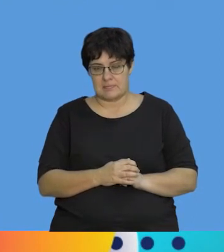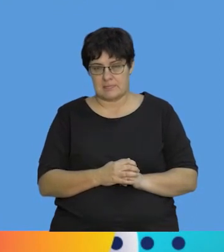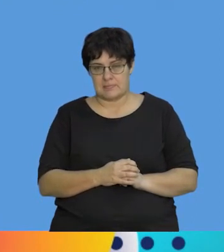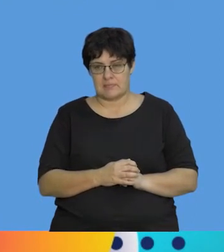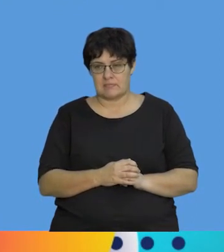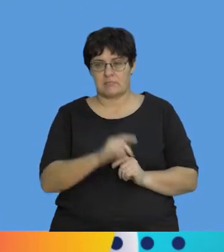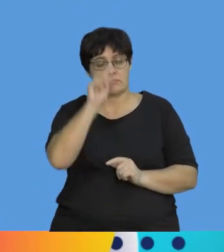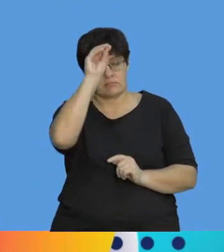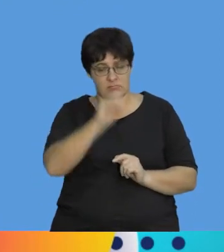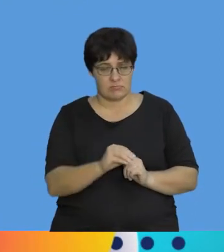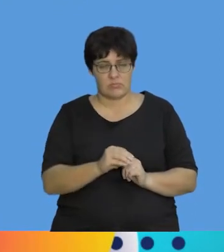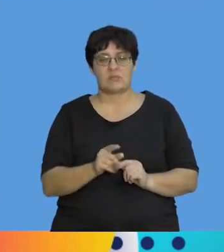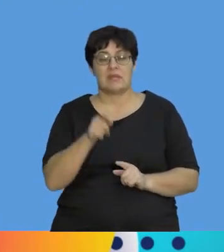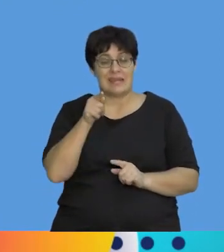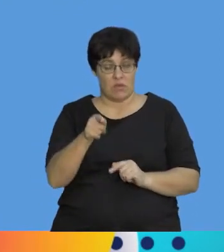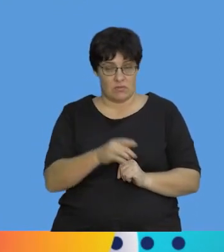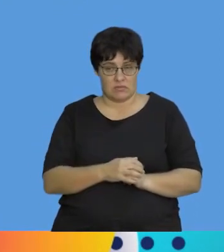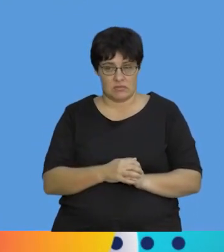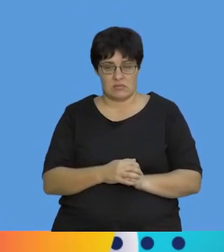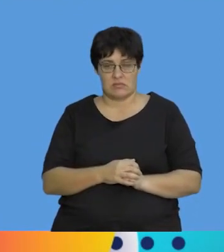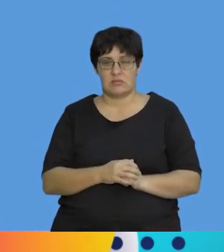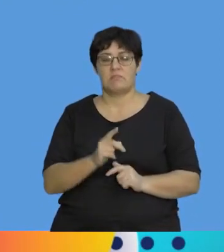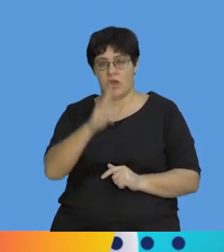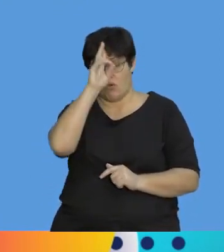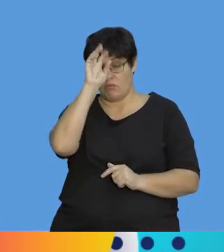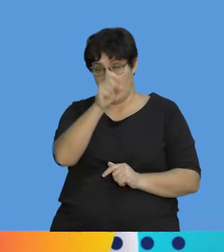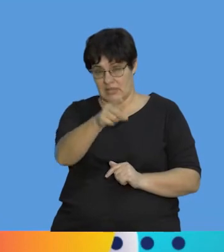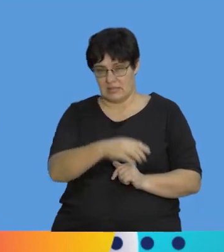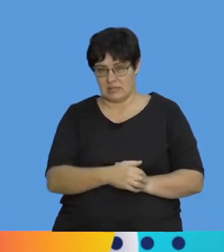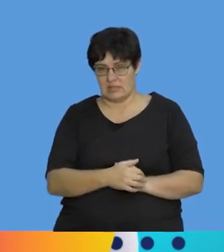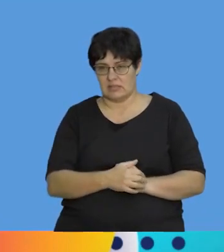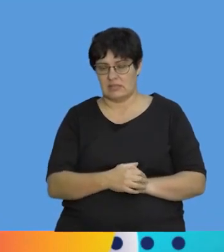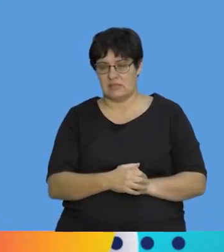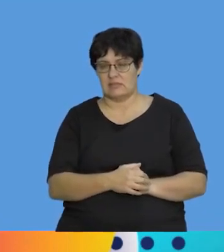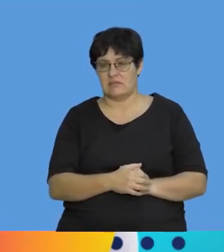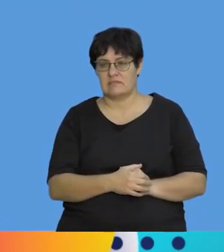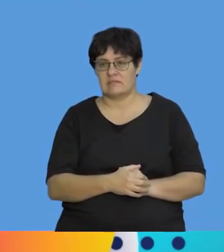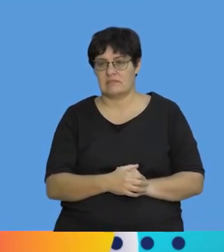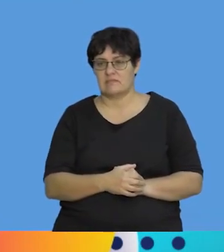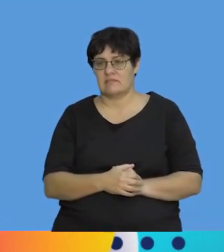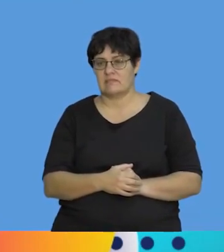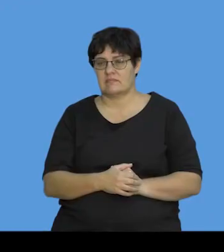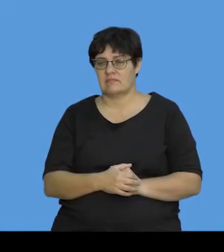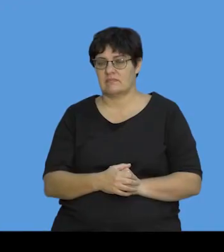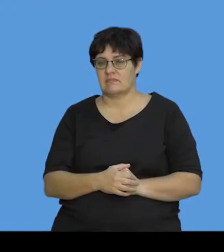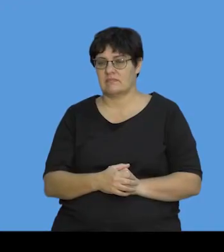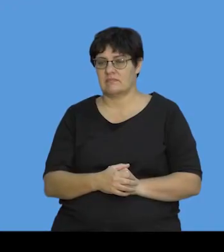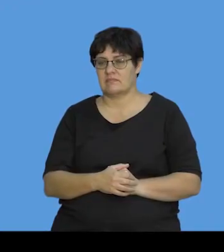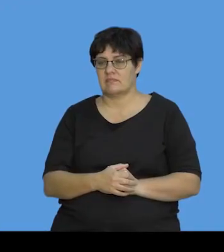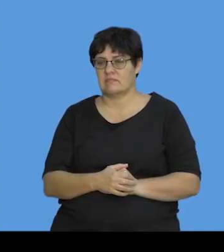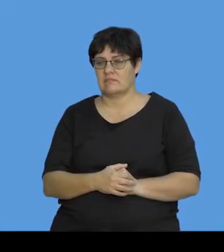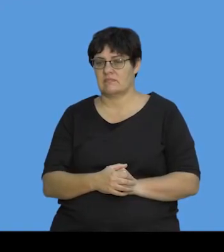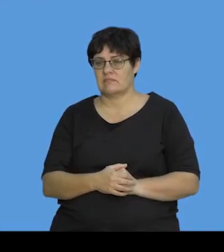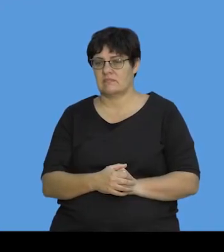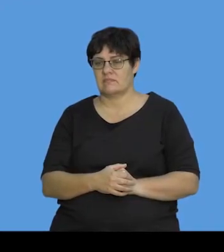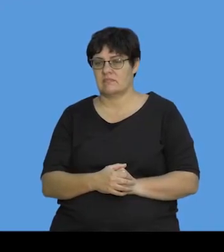for the answer. You've got the signs. At this point, I'm going to remind you, I just need to rub some stuff out so